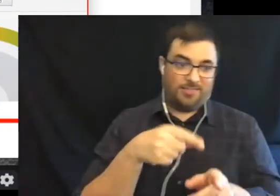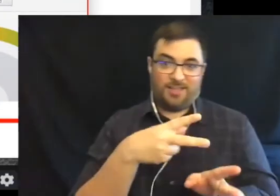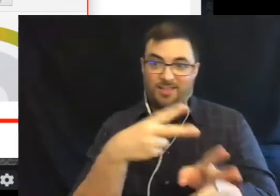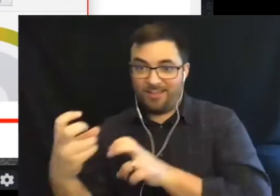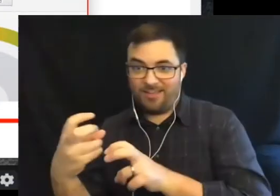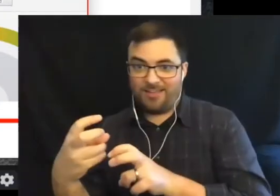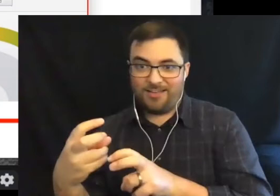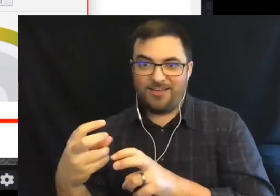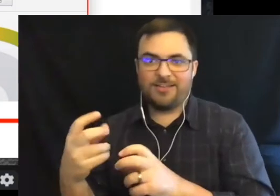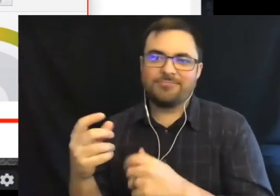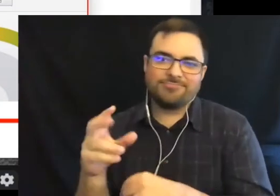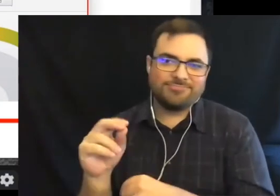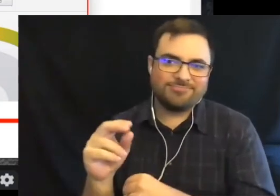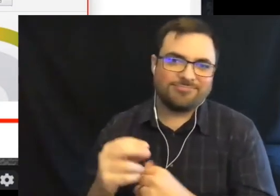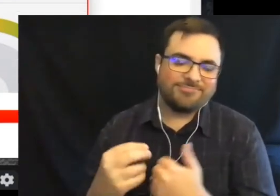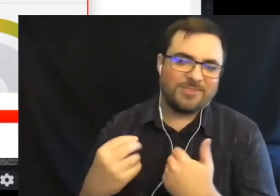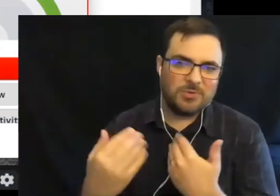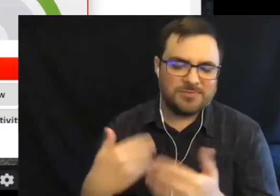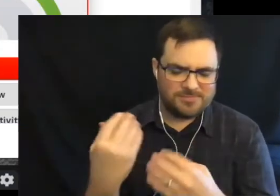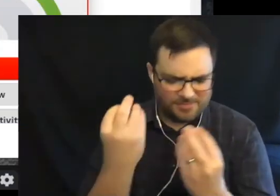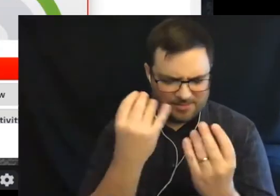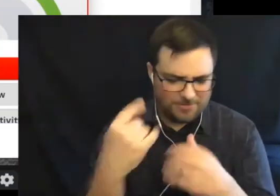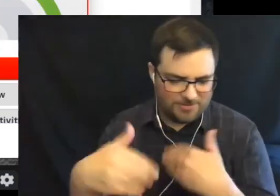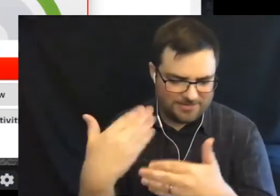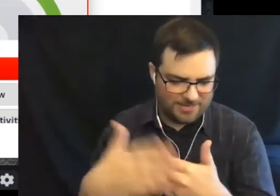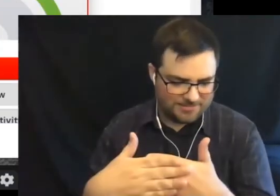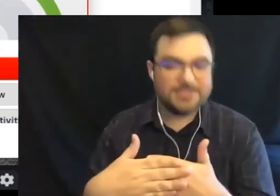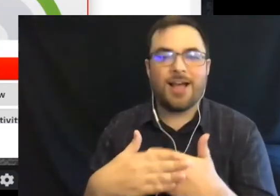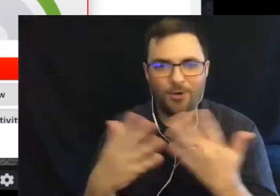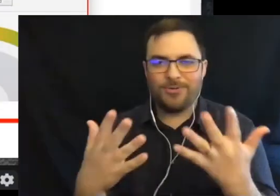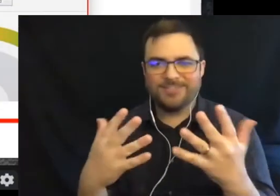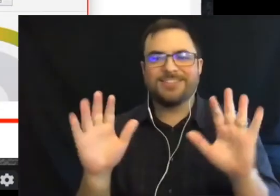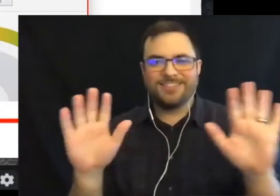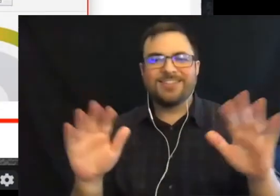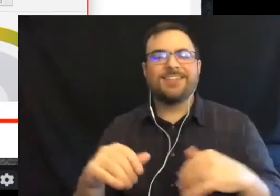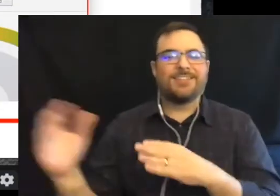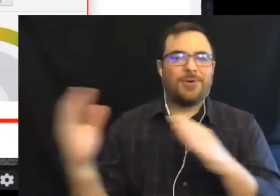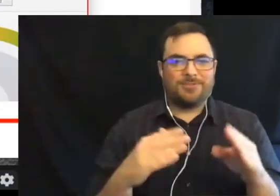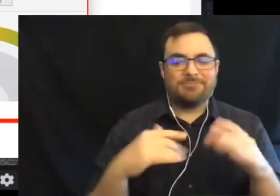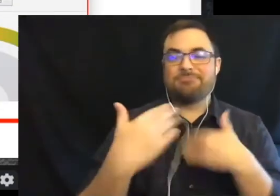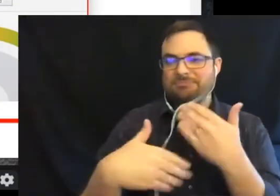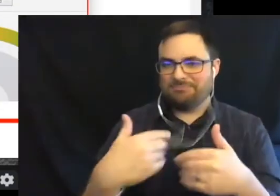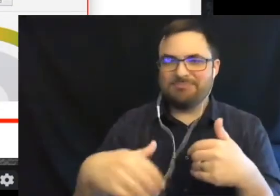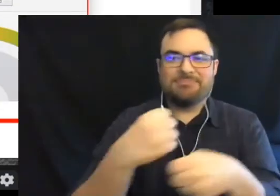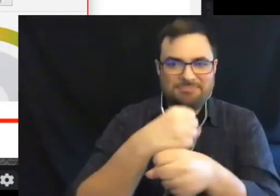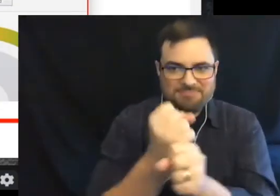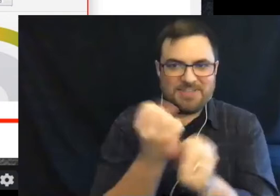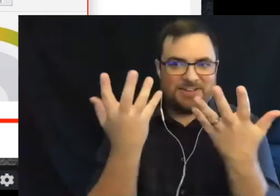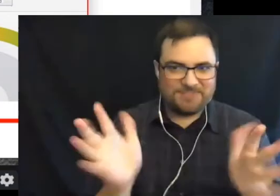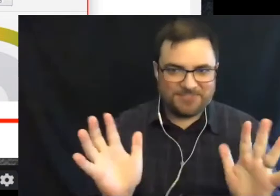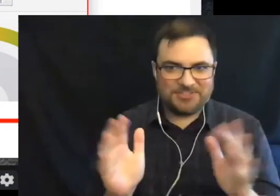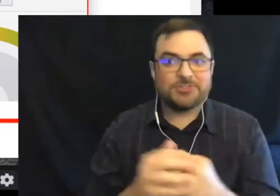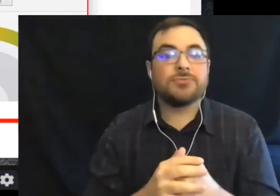lost my train of thought. Okay, so coming back to this, how we make a memory game